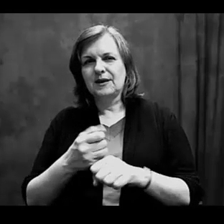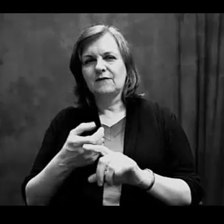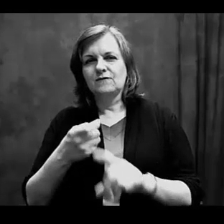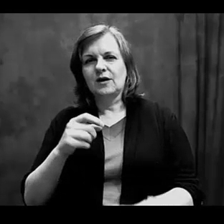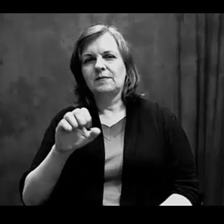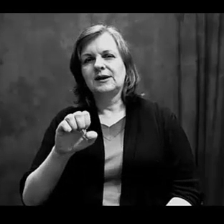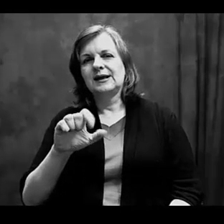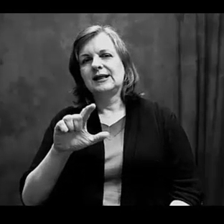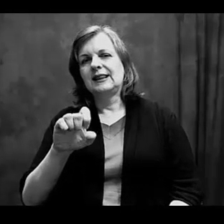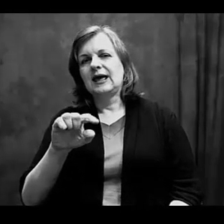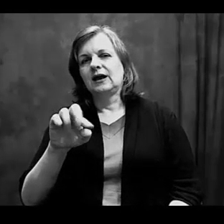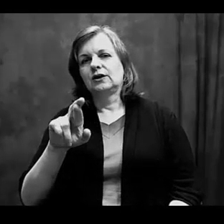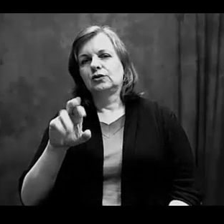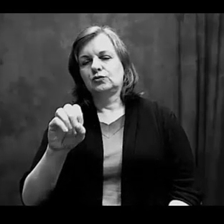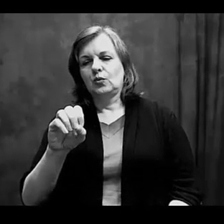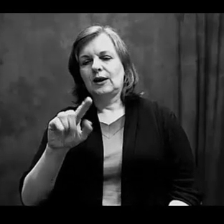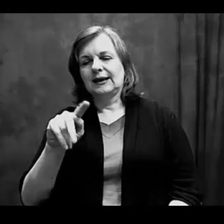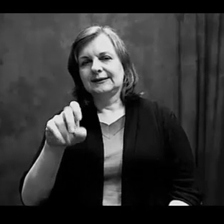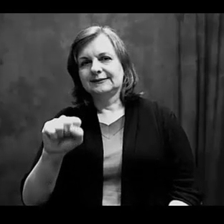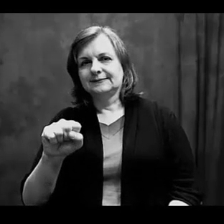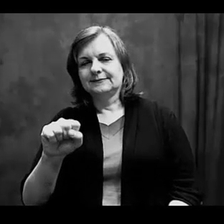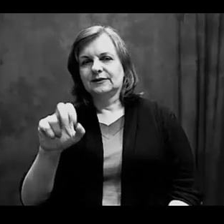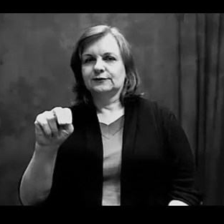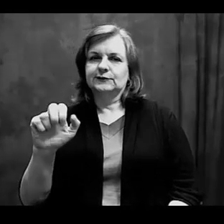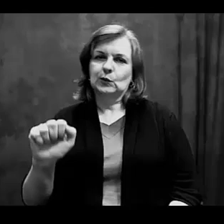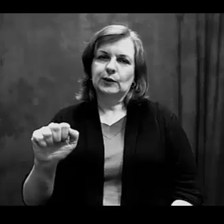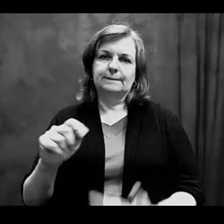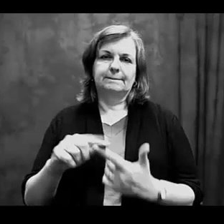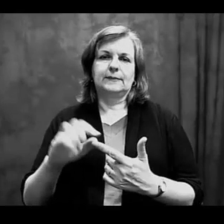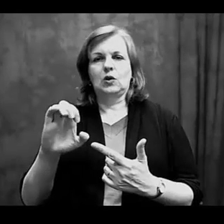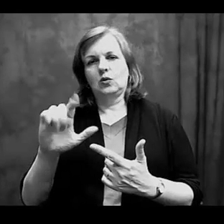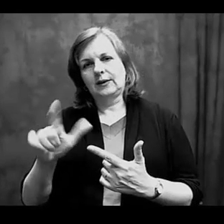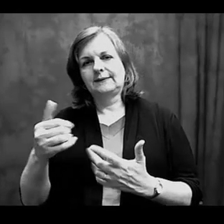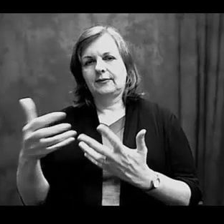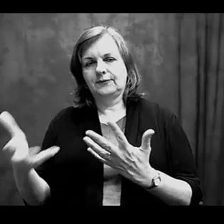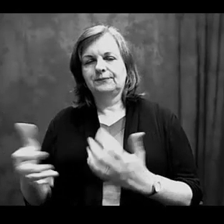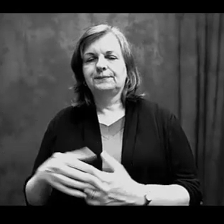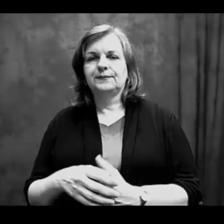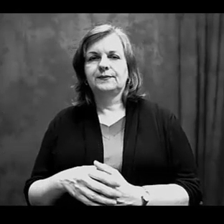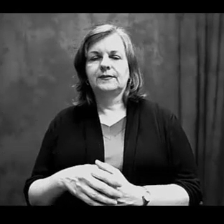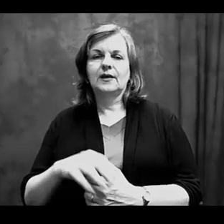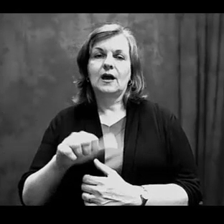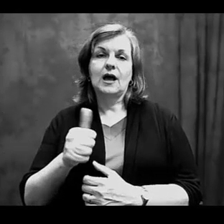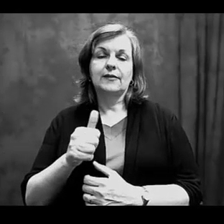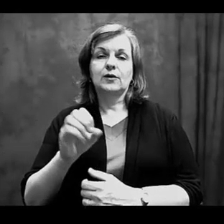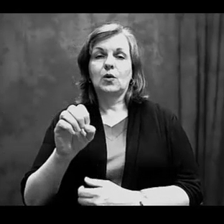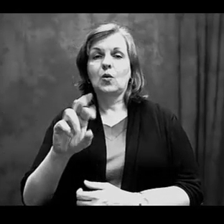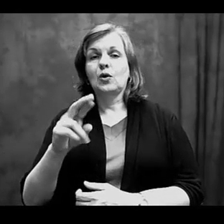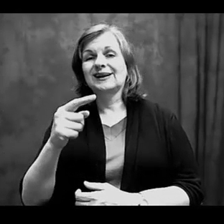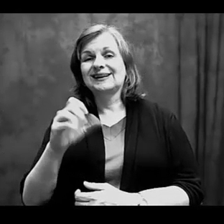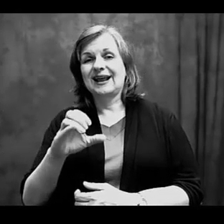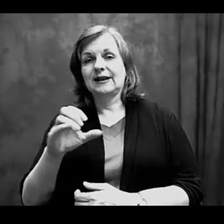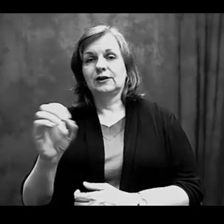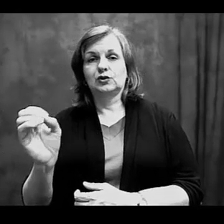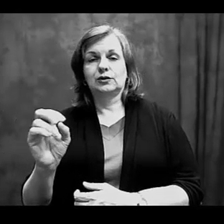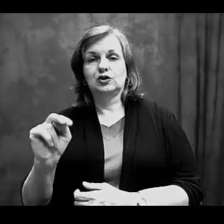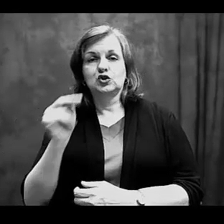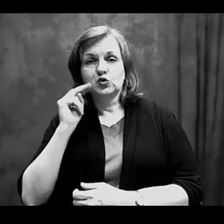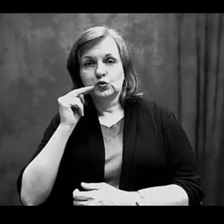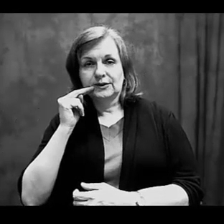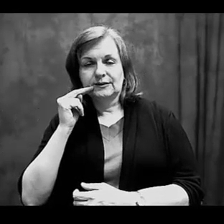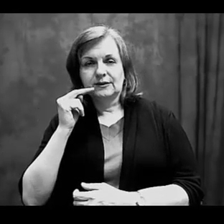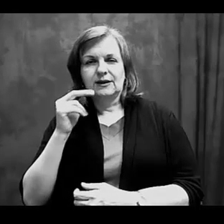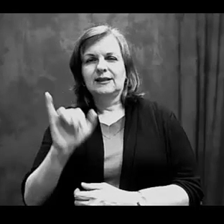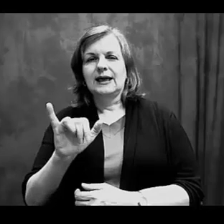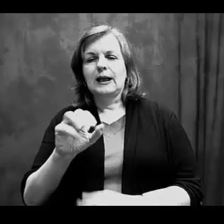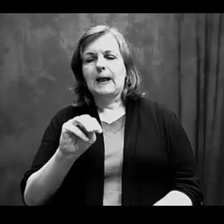Other things, less than 1% of your blood is electrolytes, sodium chloride, and so on. Some of the